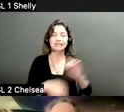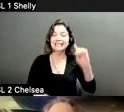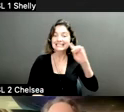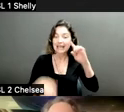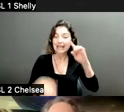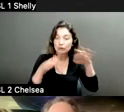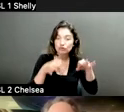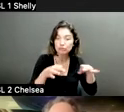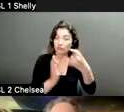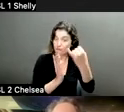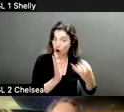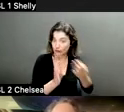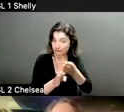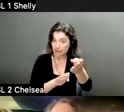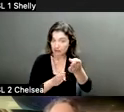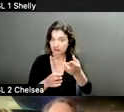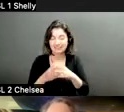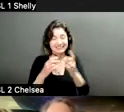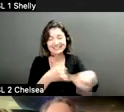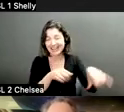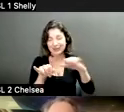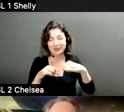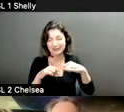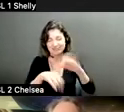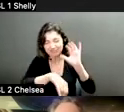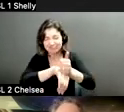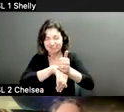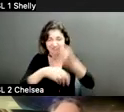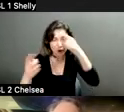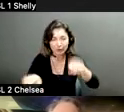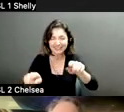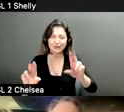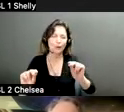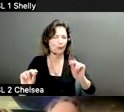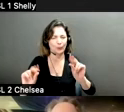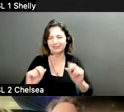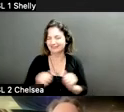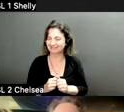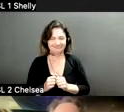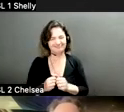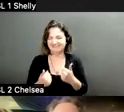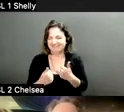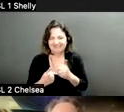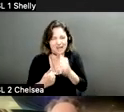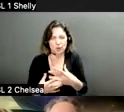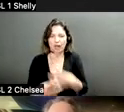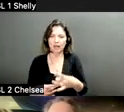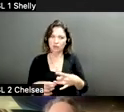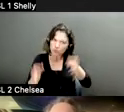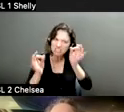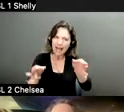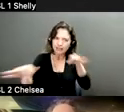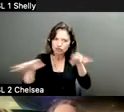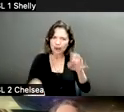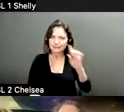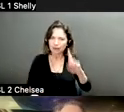no real standards, right? I'm not a huge fan of the cut and dry objective way of describing things.